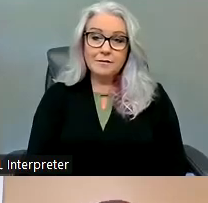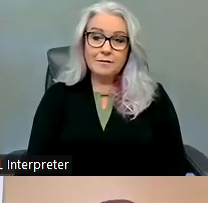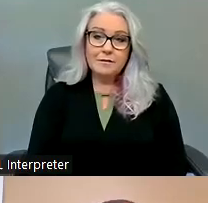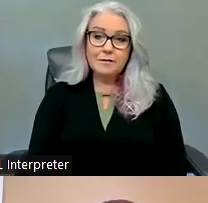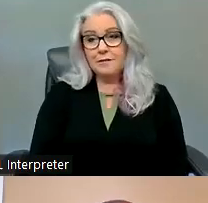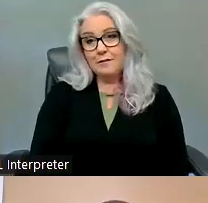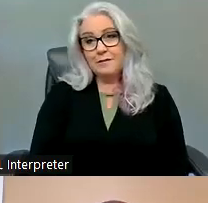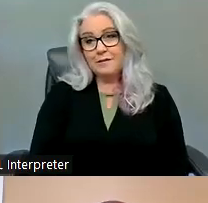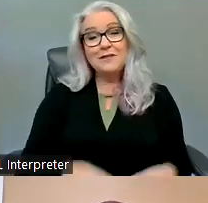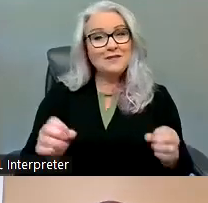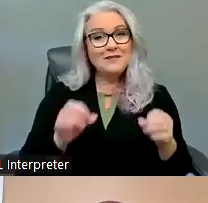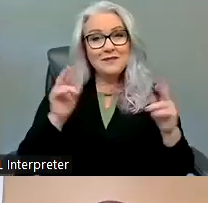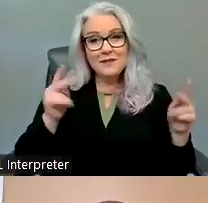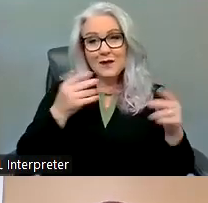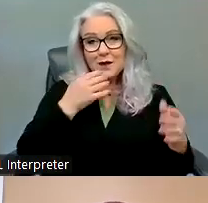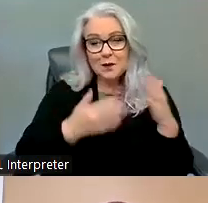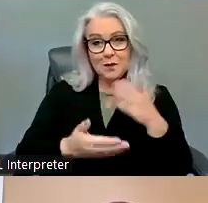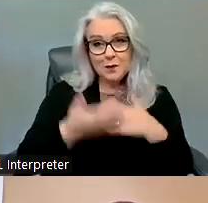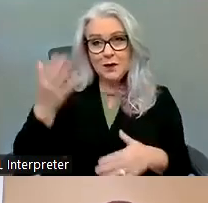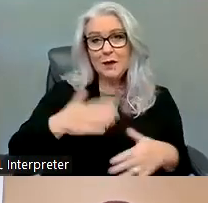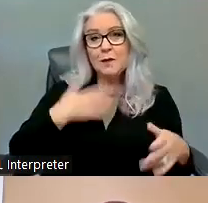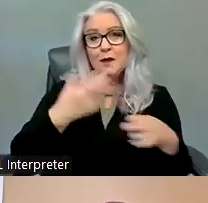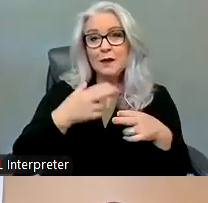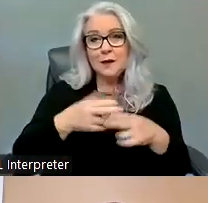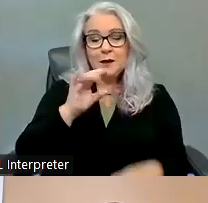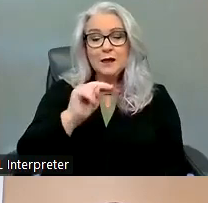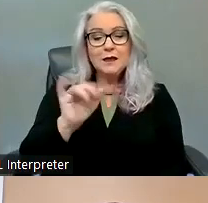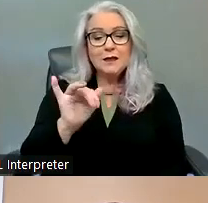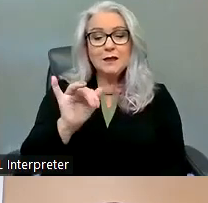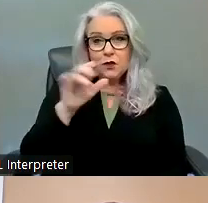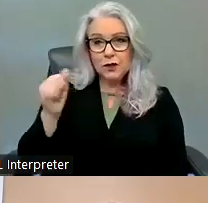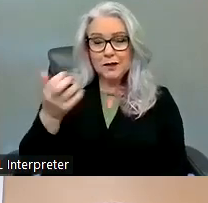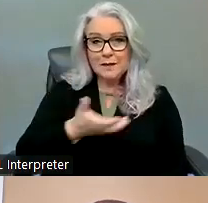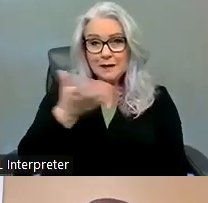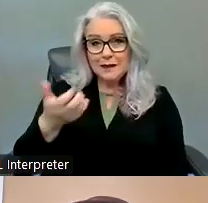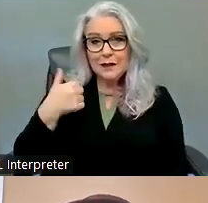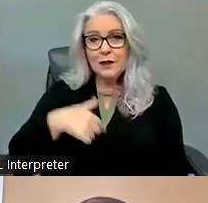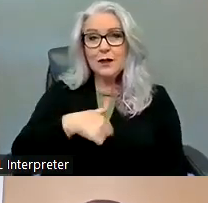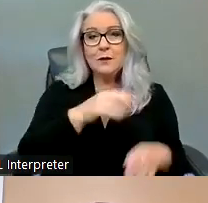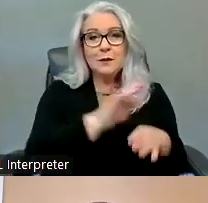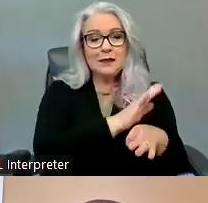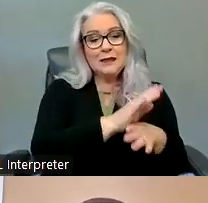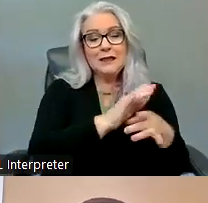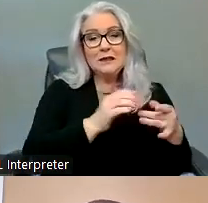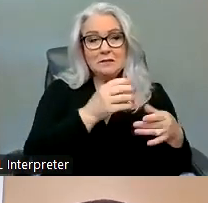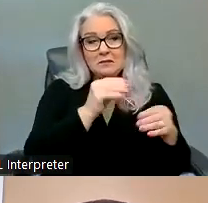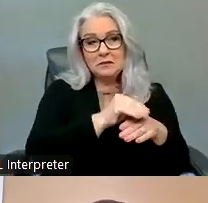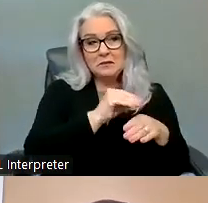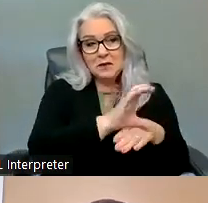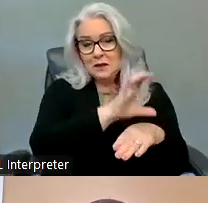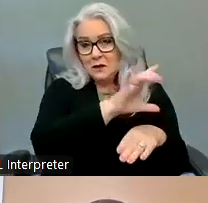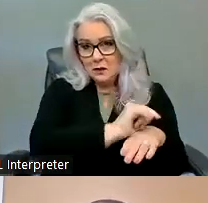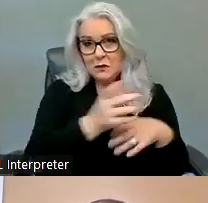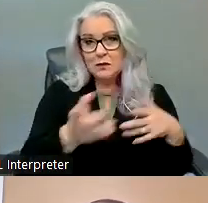Alrighty, well, good morning. My name is Nasha Ely. I'm a business relations consultant here at Michigan Rehabilitation Services in the Business Network